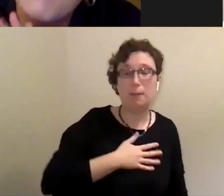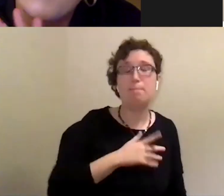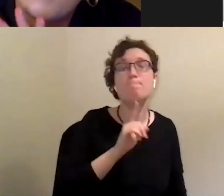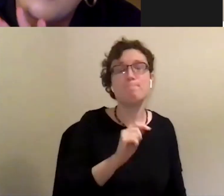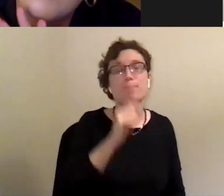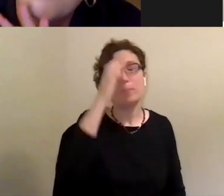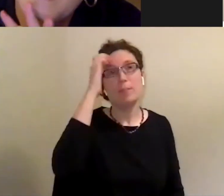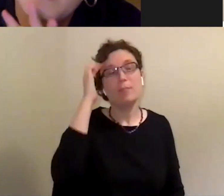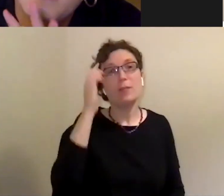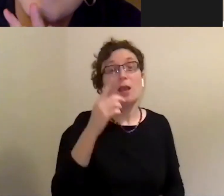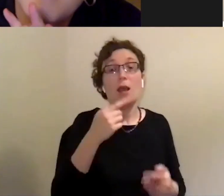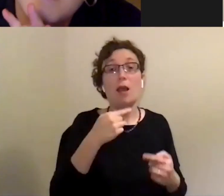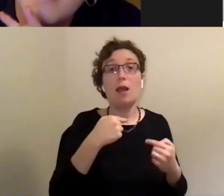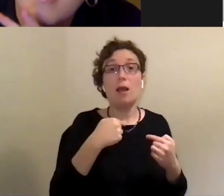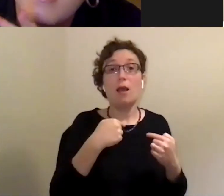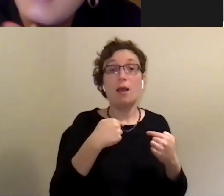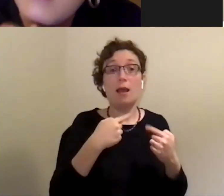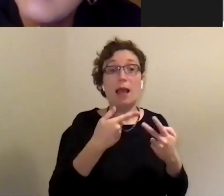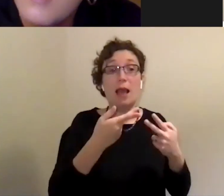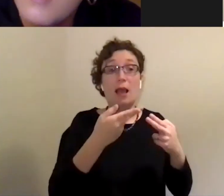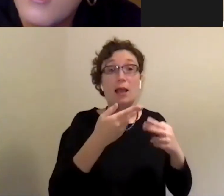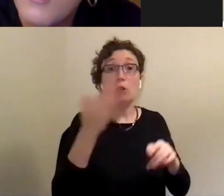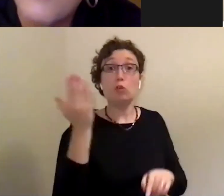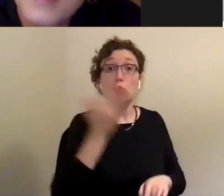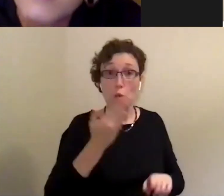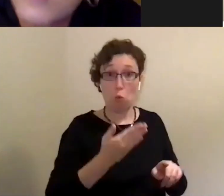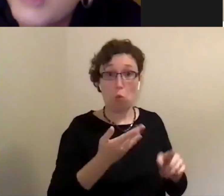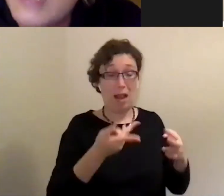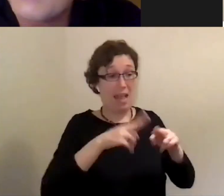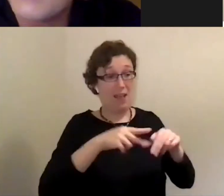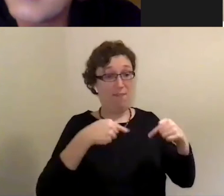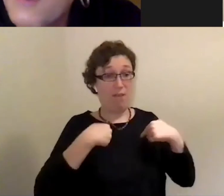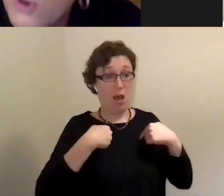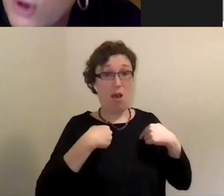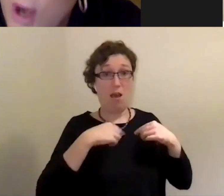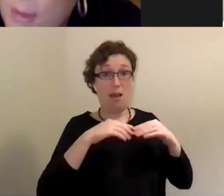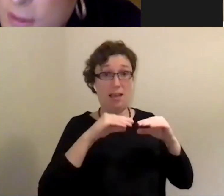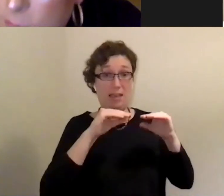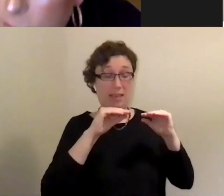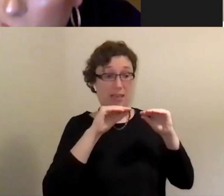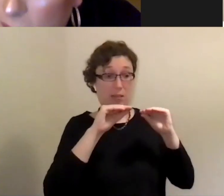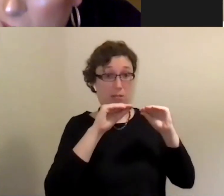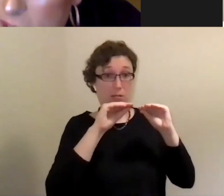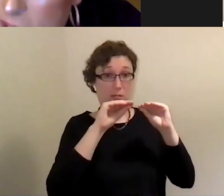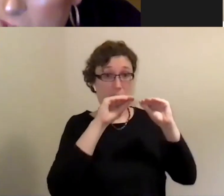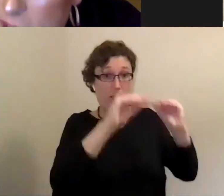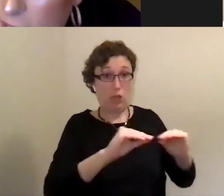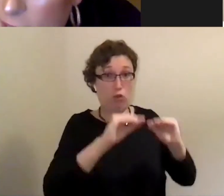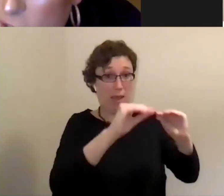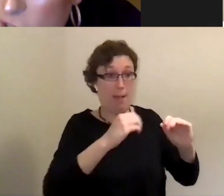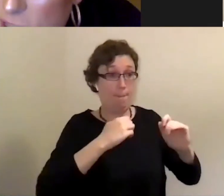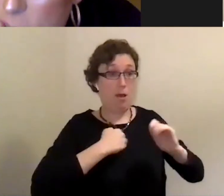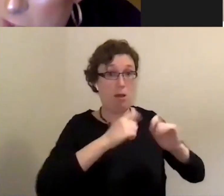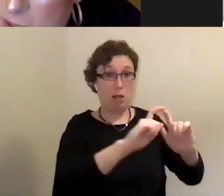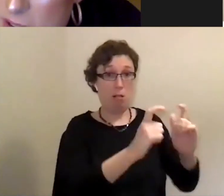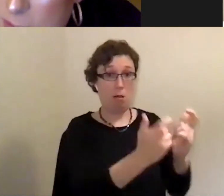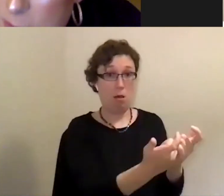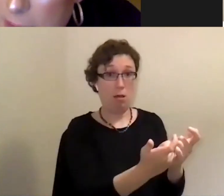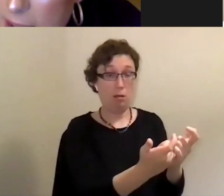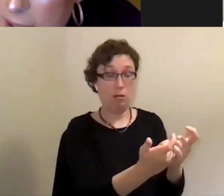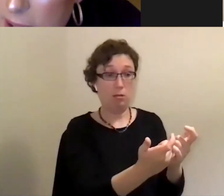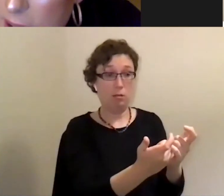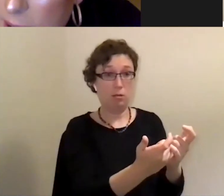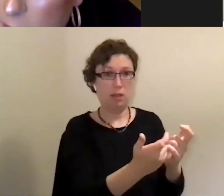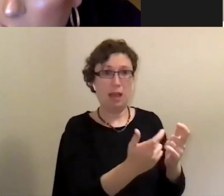educate my class on Black Lives Matter, I think this question has been asked before. Is it okay if I mention experiences of my